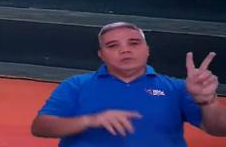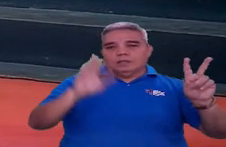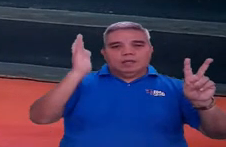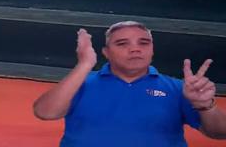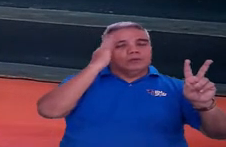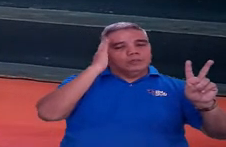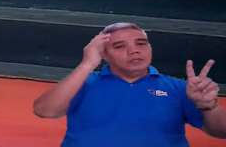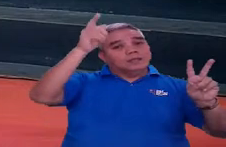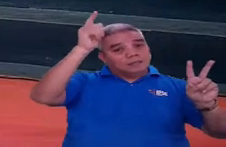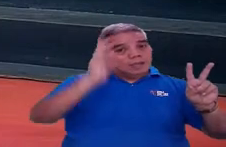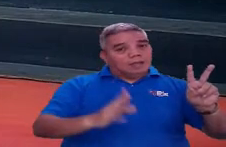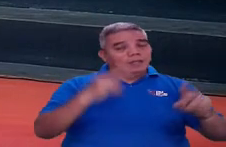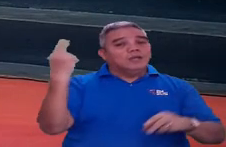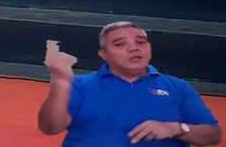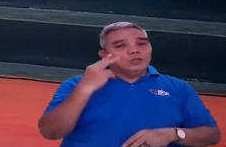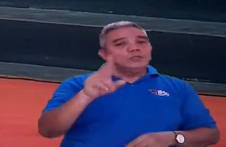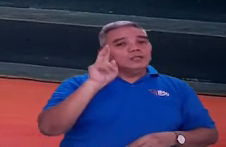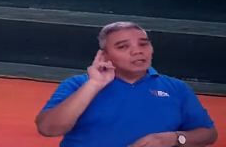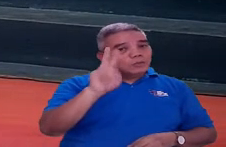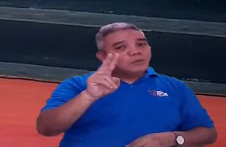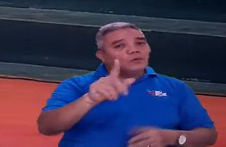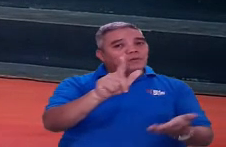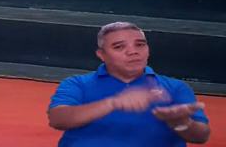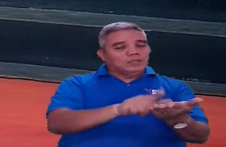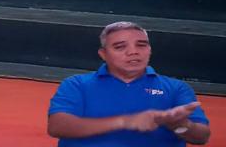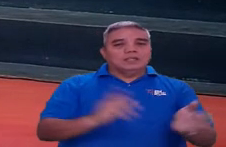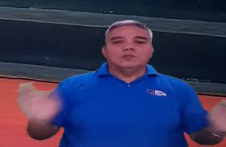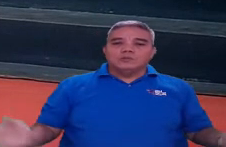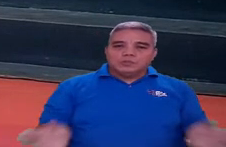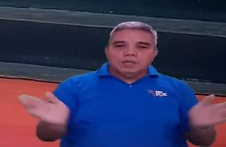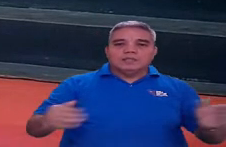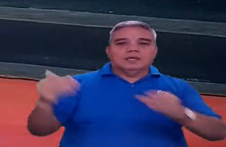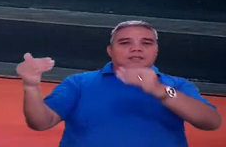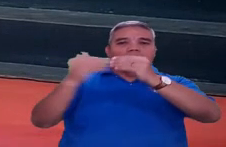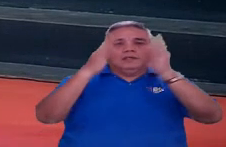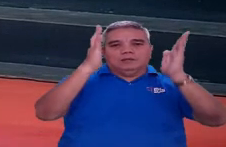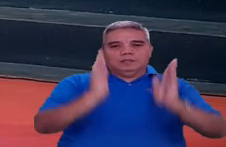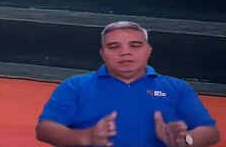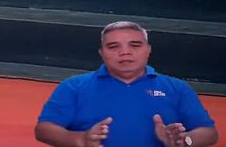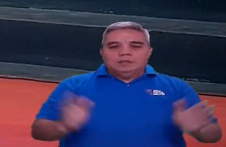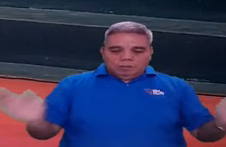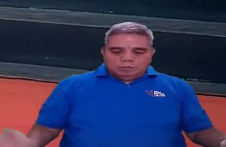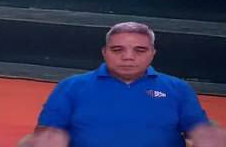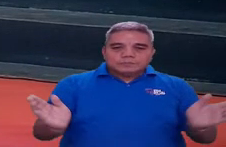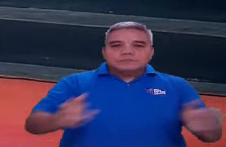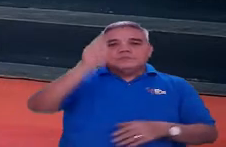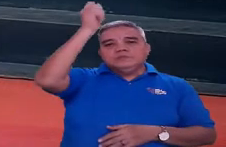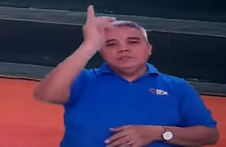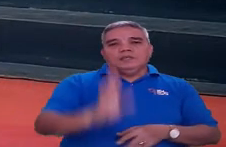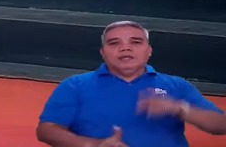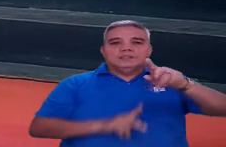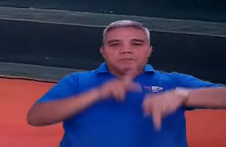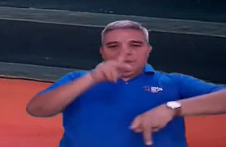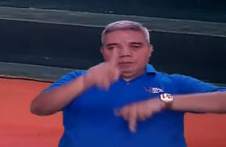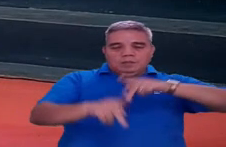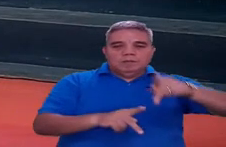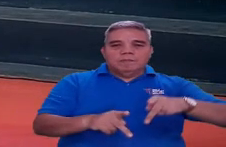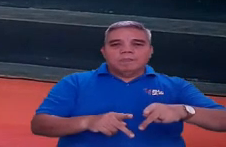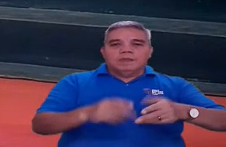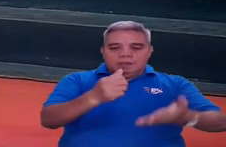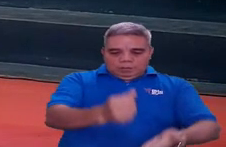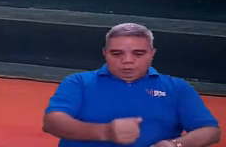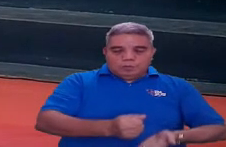have noticed God using these two messages to challenge us leaders, to challenge God's people,